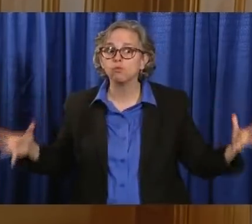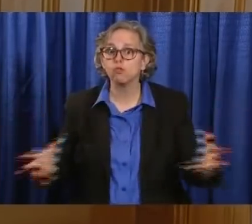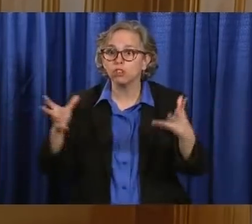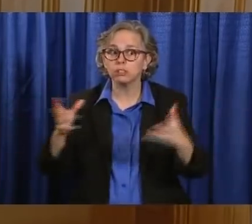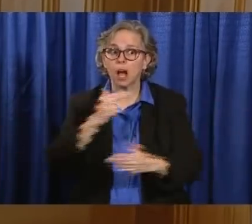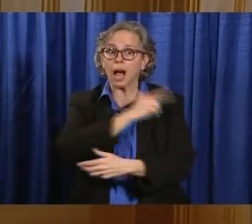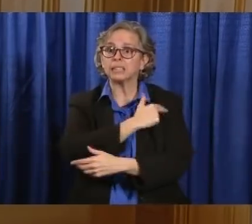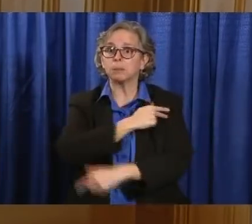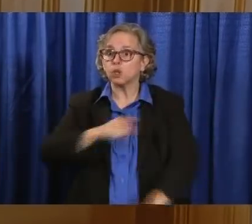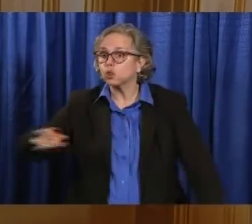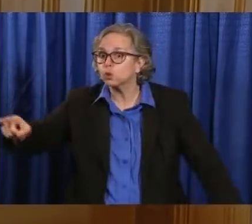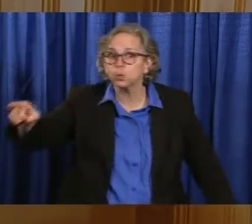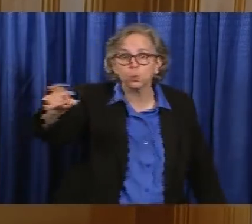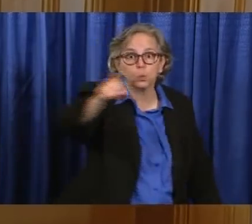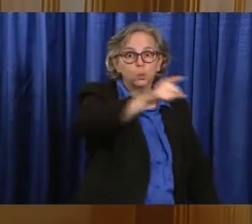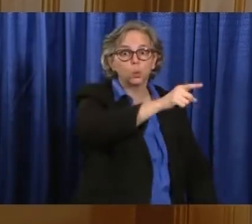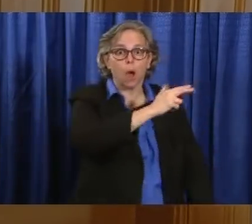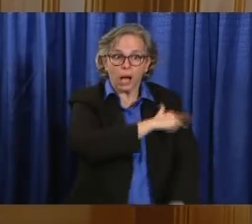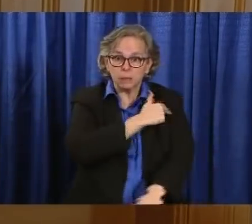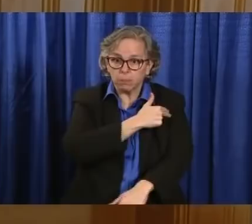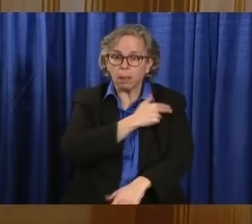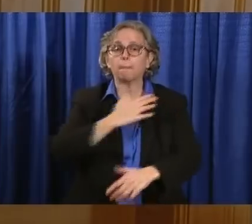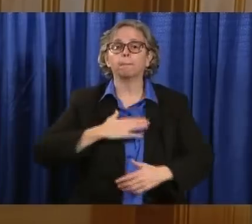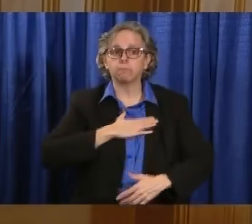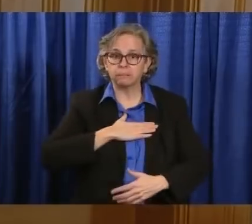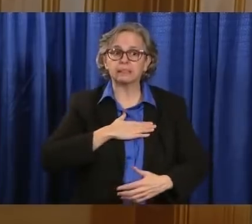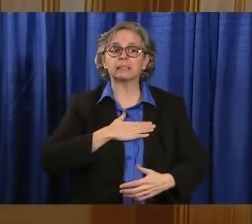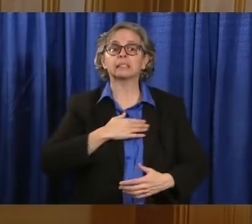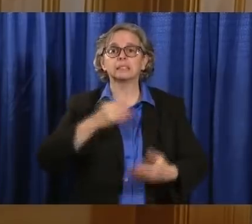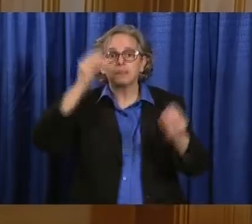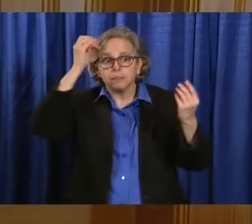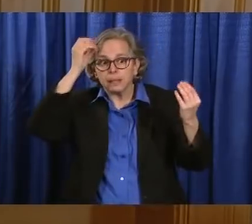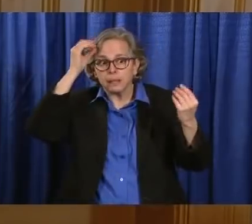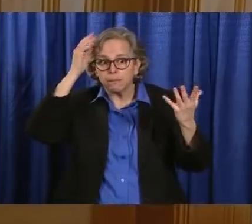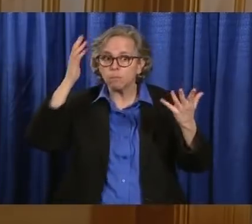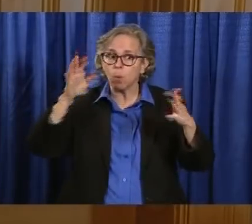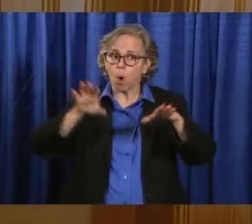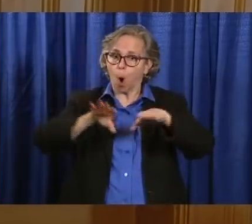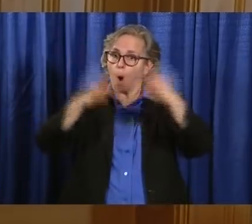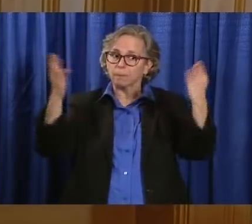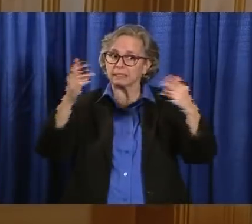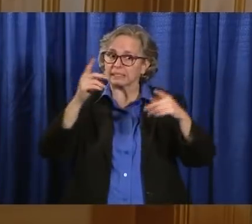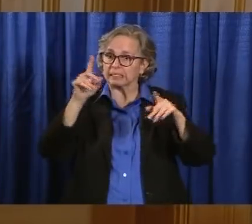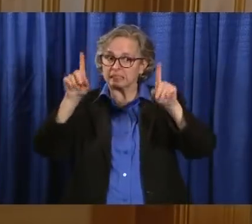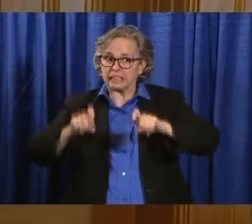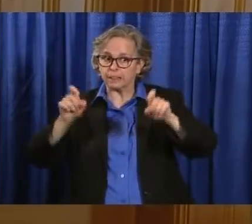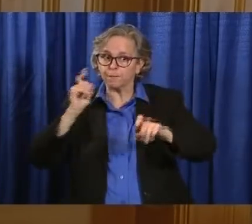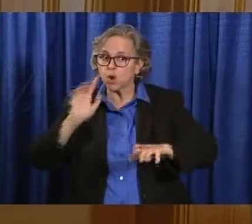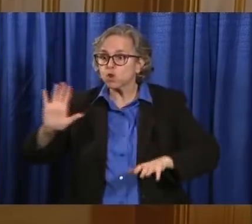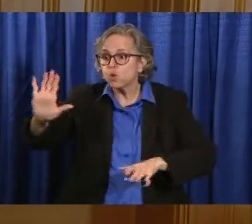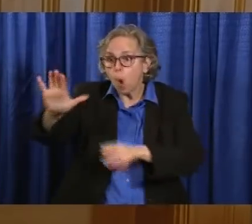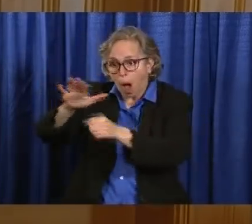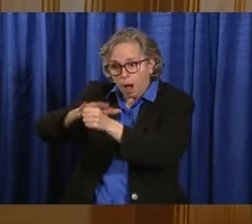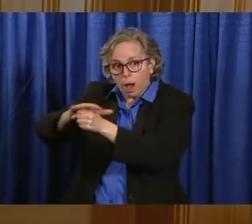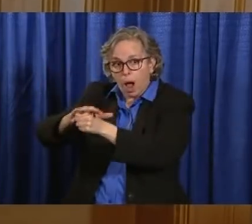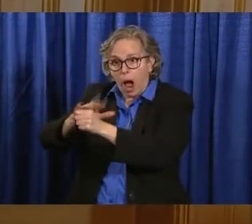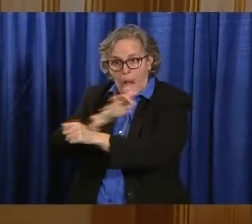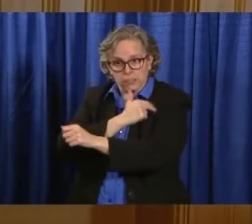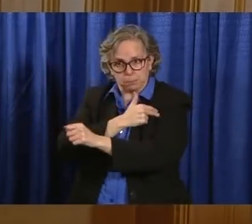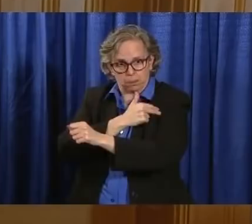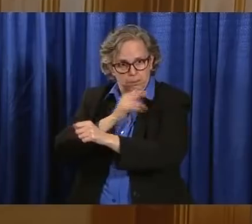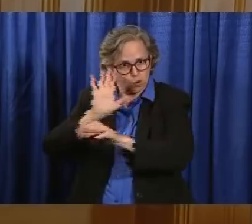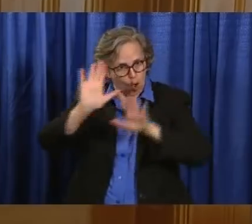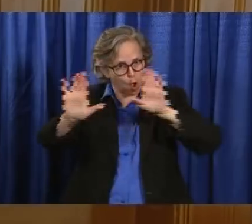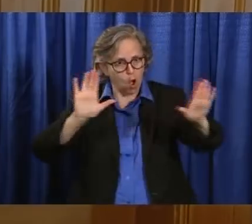open up so that you can allow testing at your hospital, that will make it more convenient for some of the other smaller hospitals around